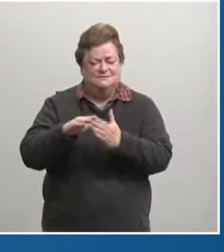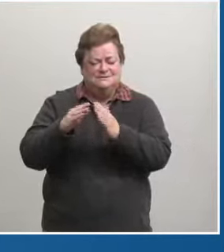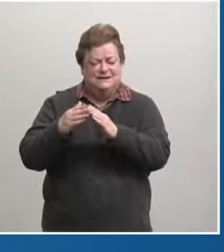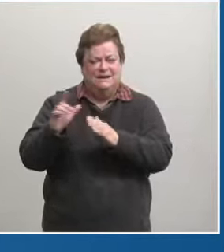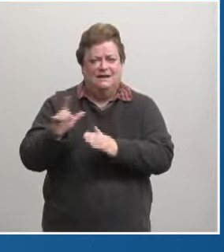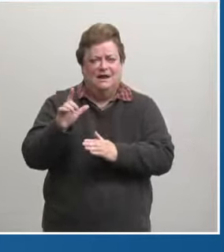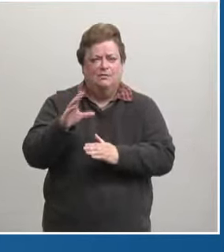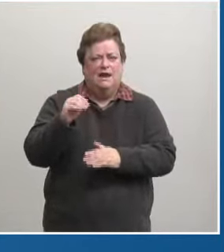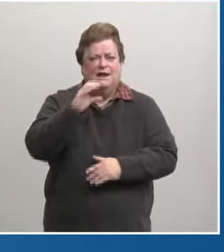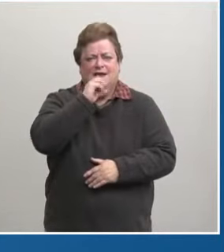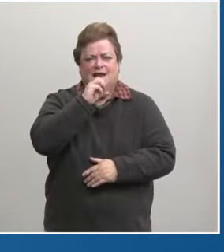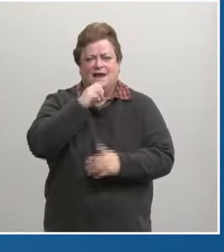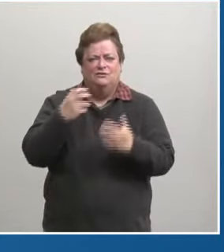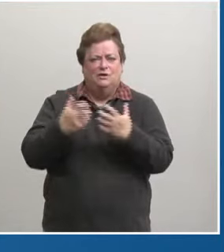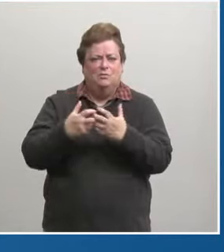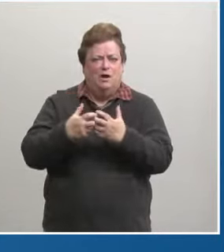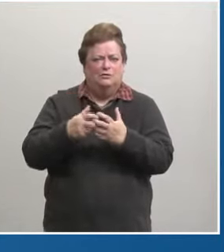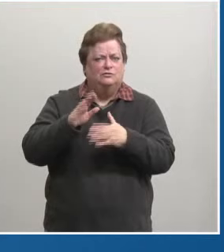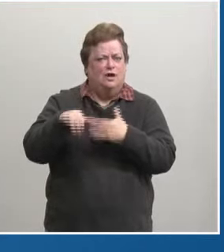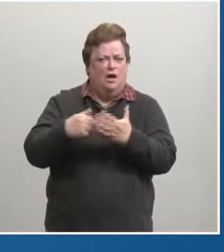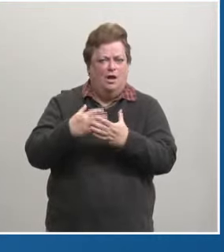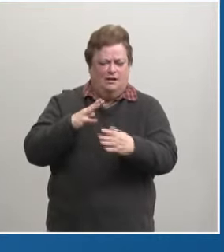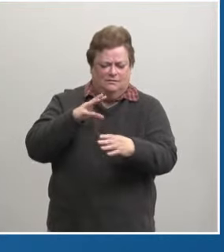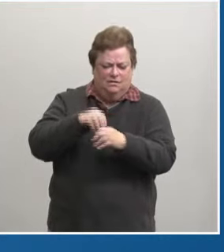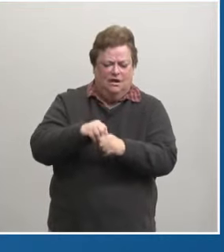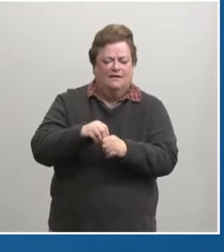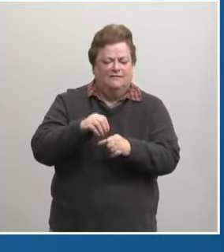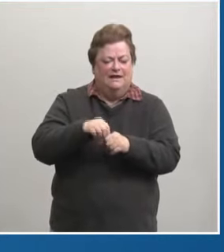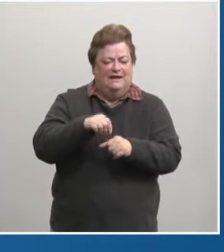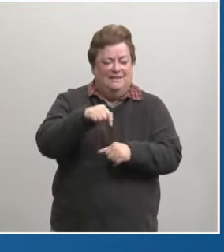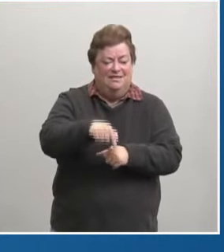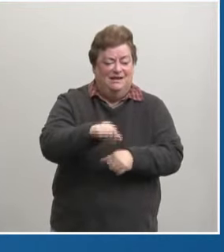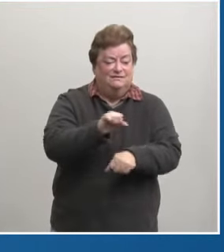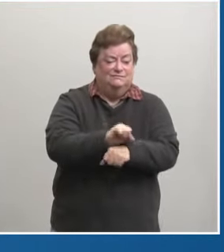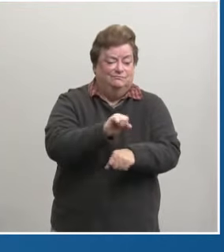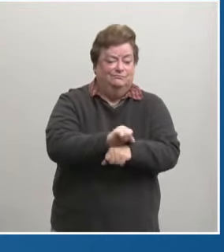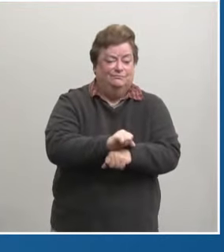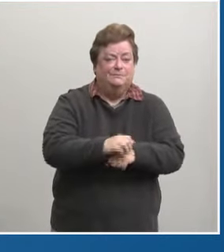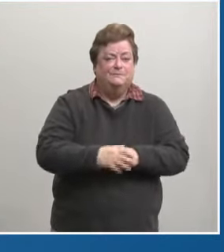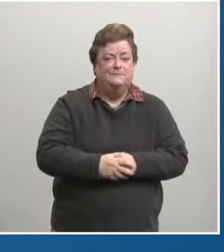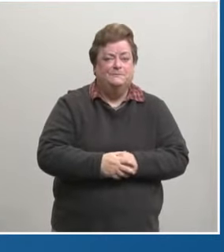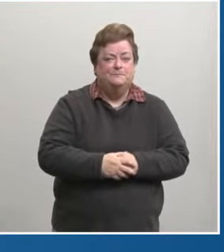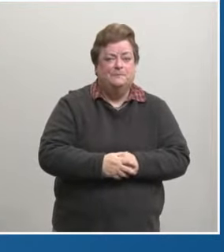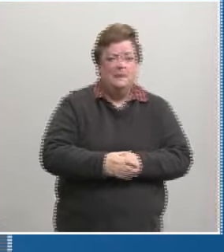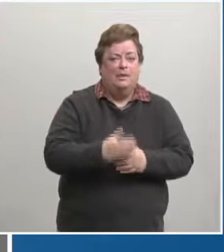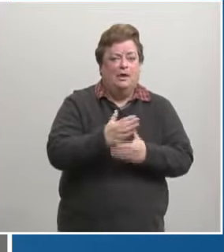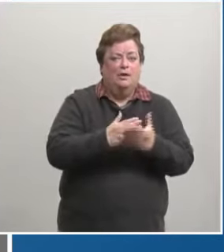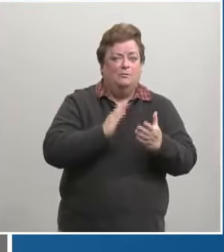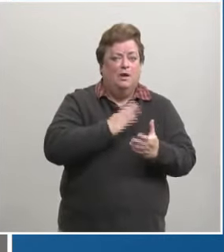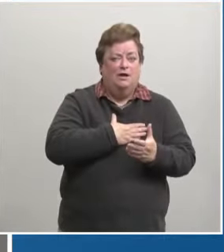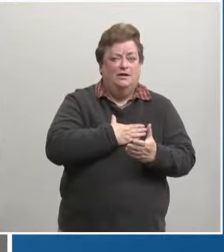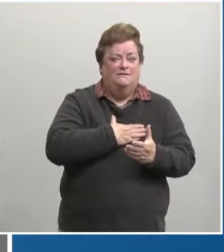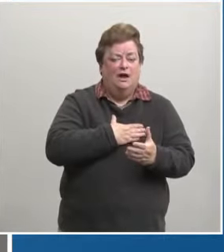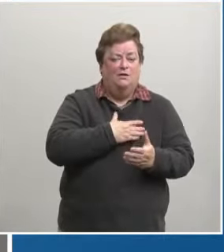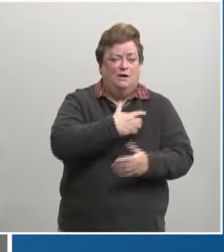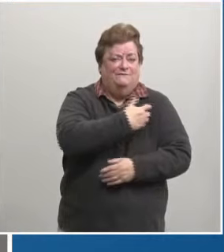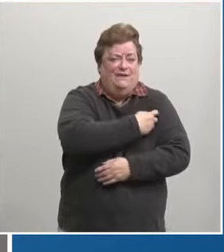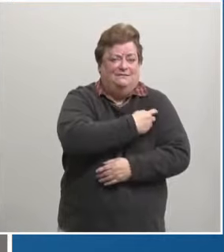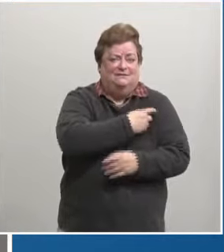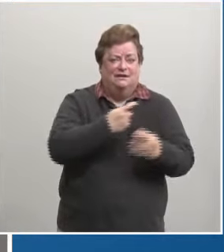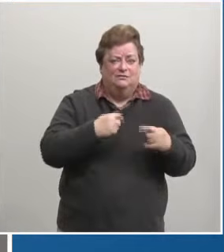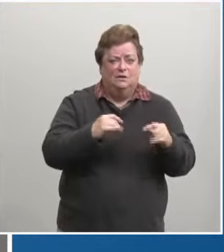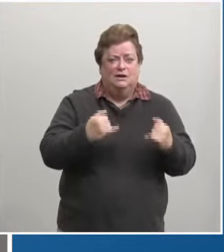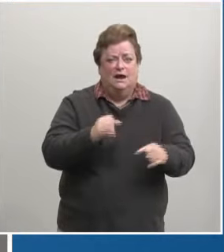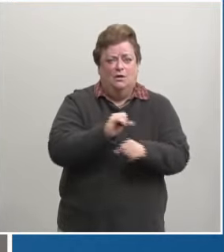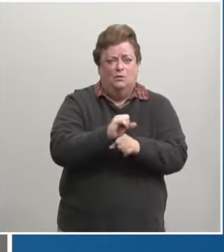aging partners who are all taking part in this monumental task. As part of our vaccination efforts, we've been working